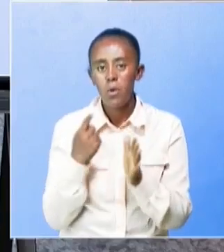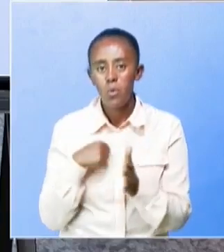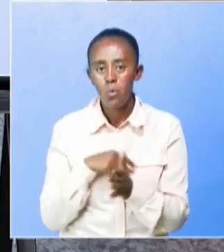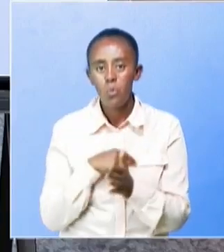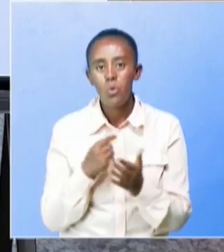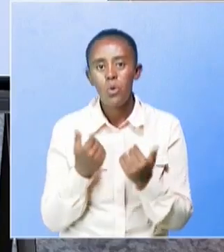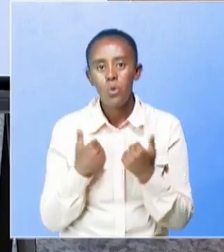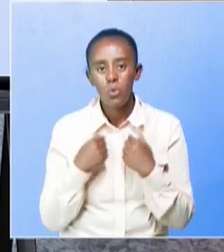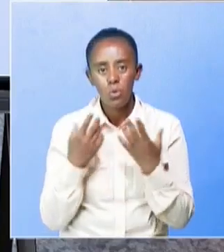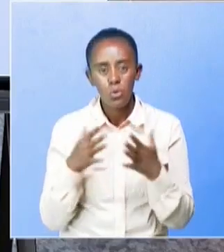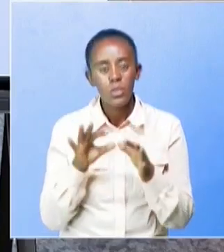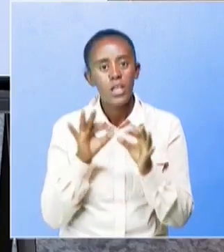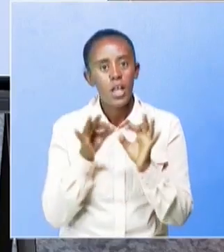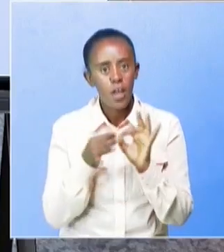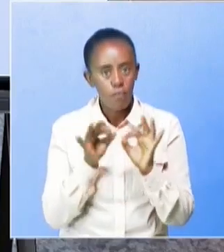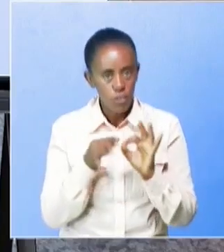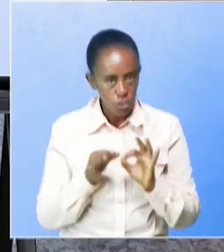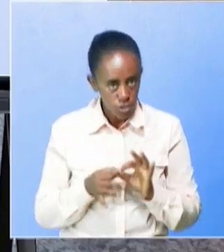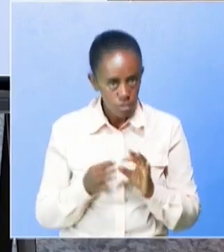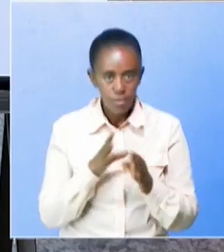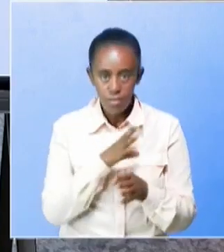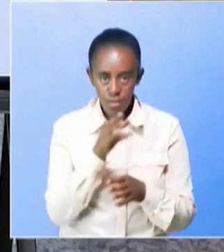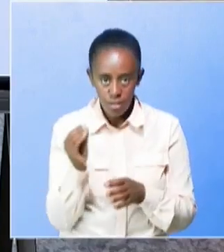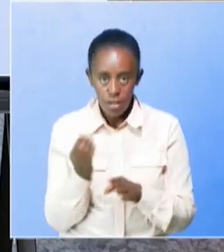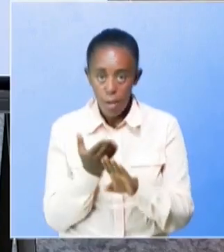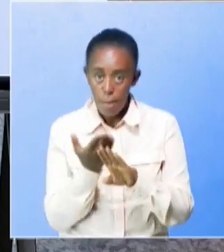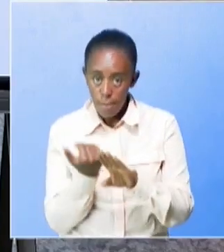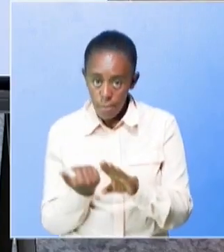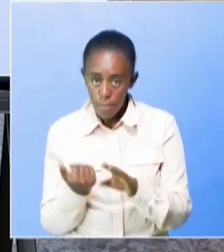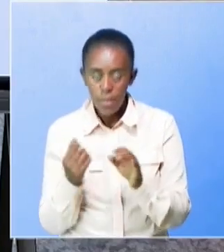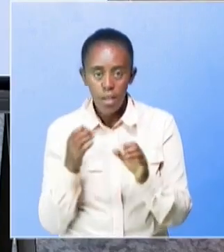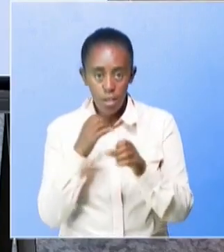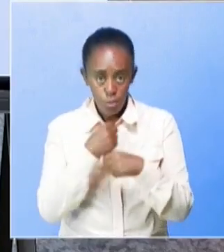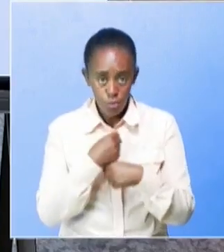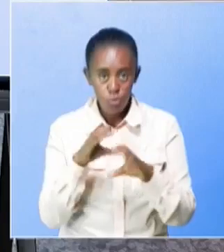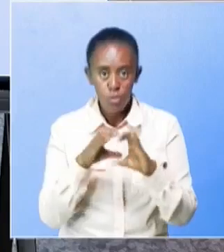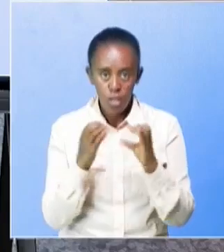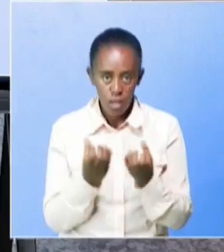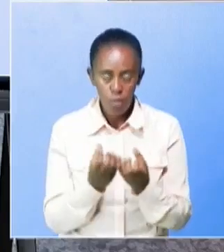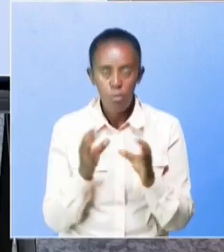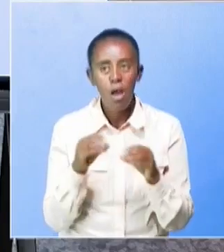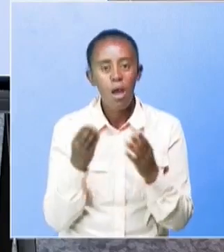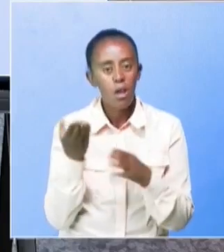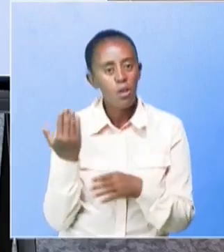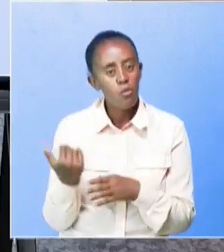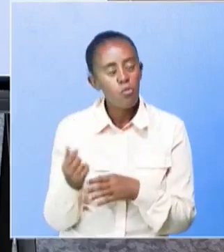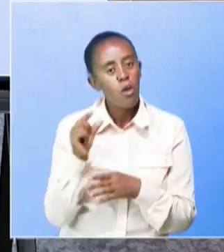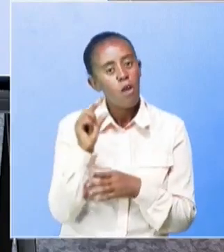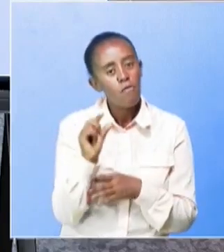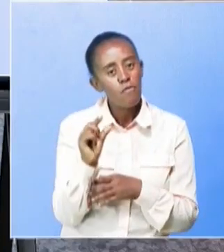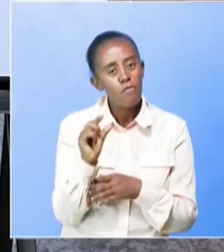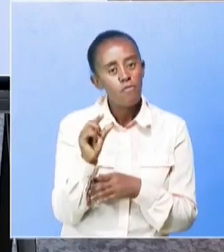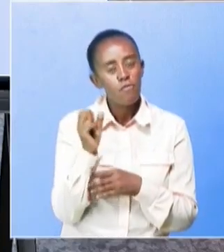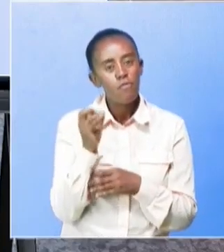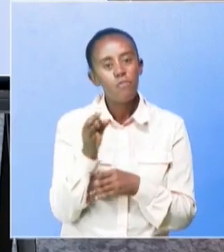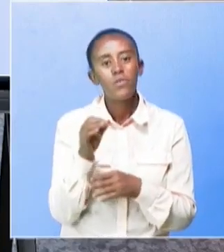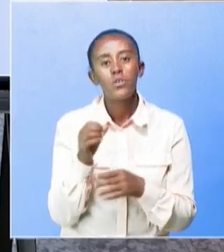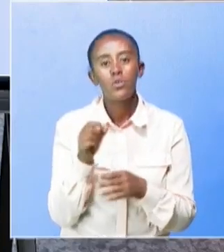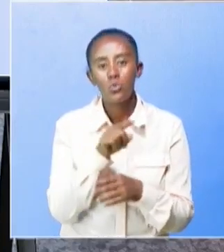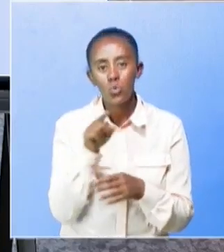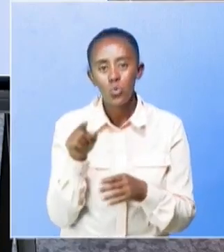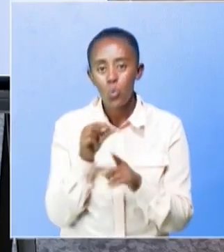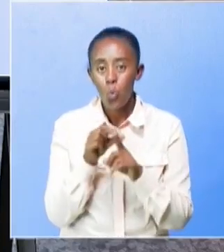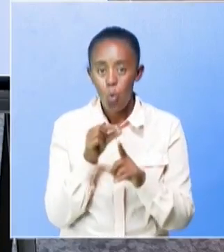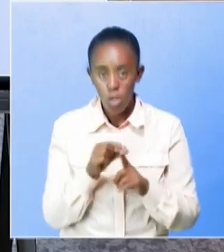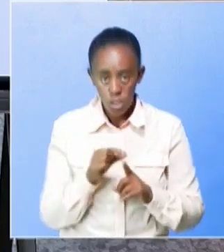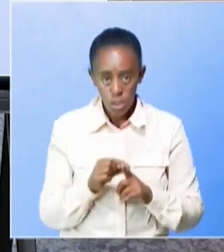have seen their definitions. And before we close the class, I gave you a few of those words